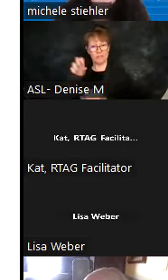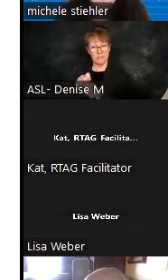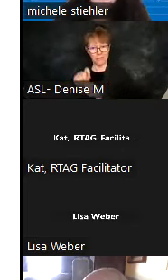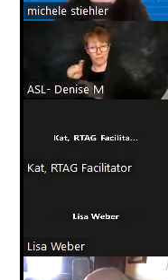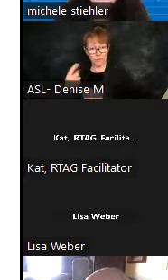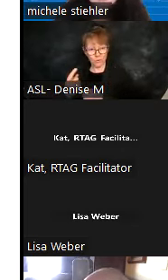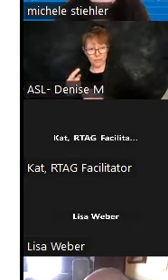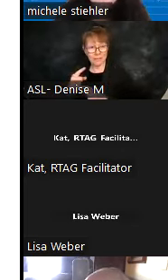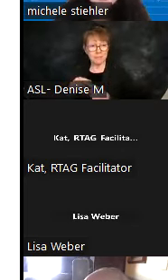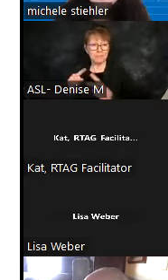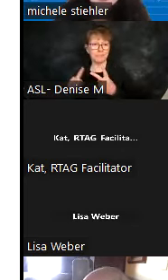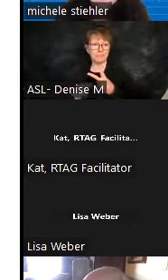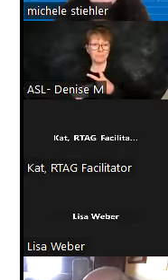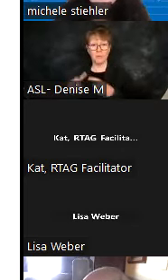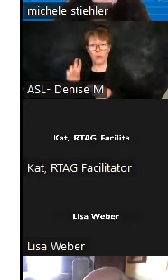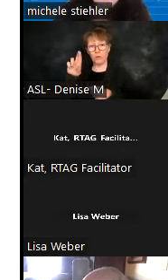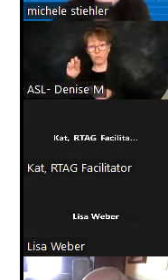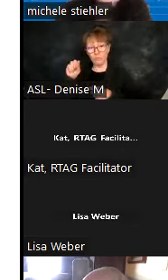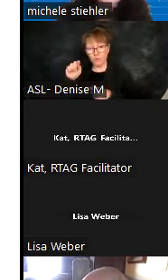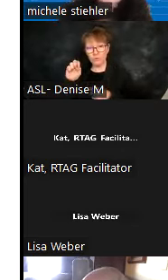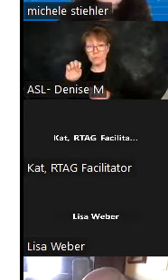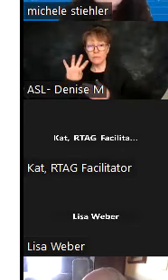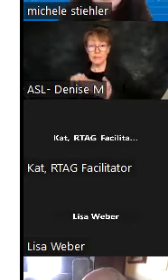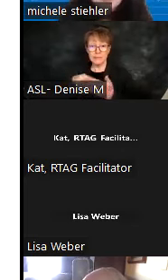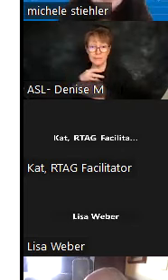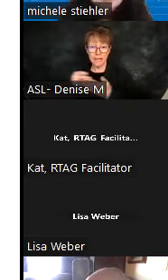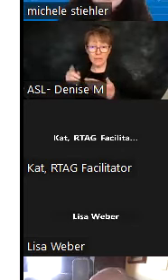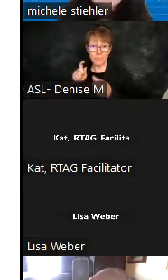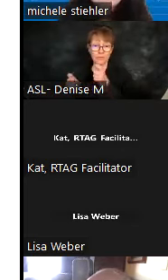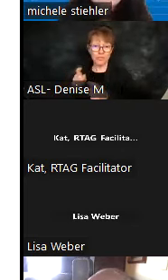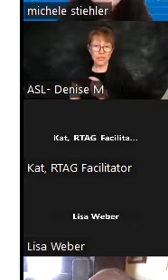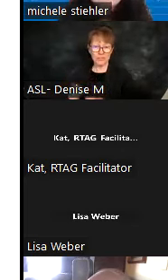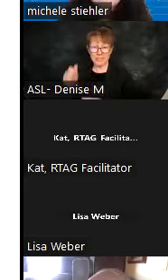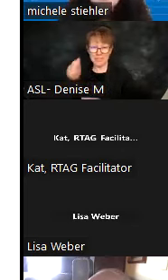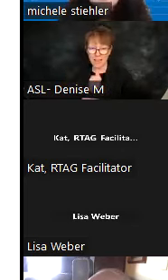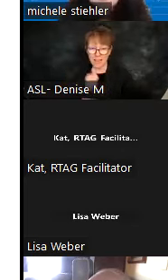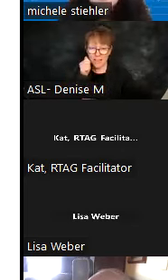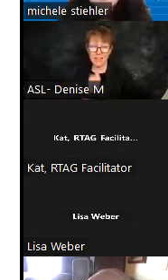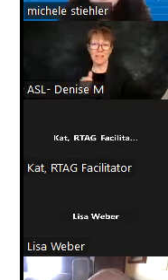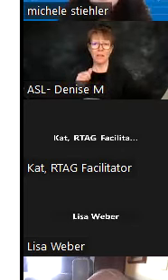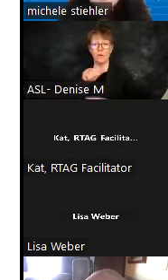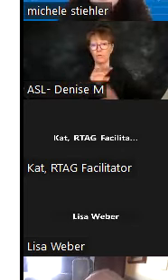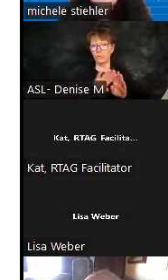routes and schedules change daily, and it's door-to-door service.